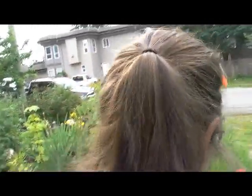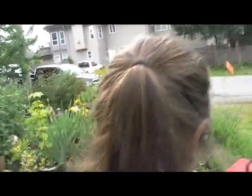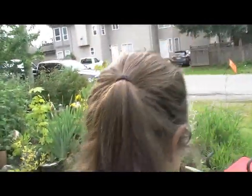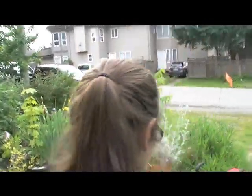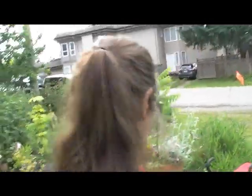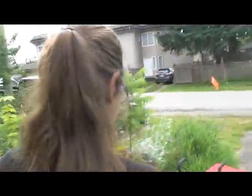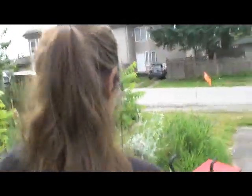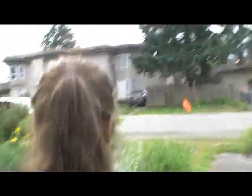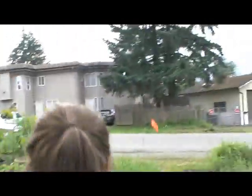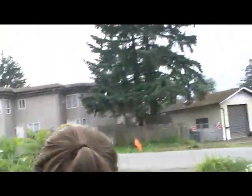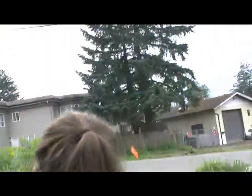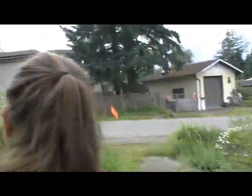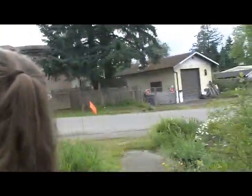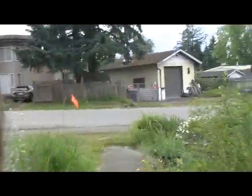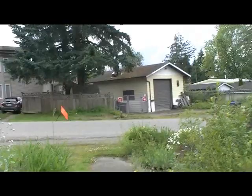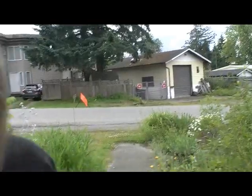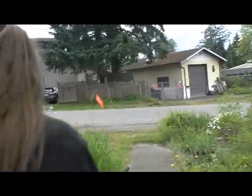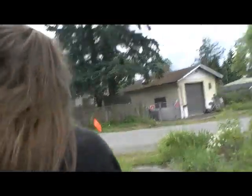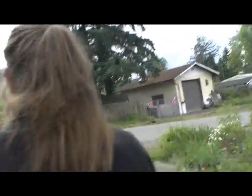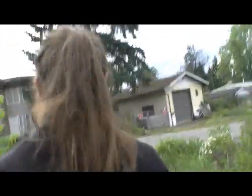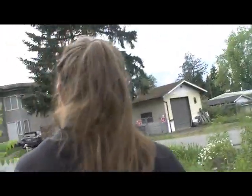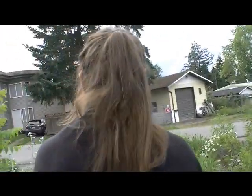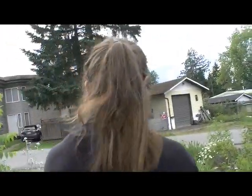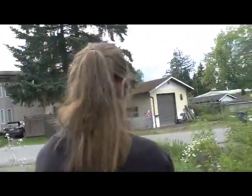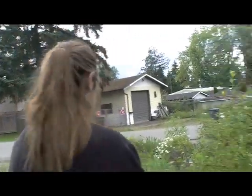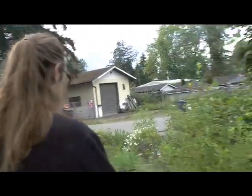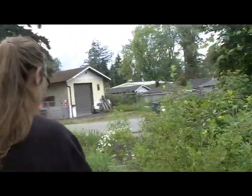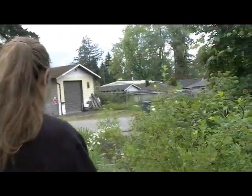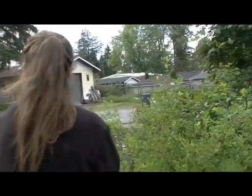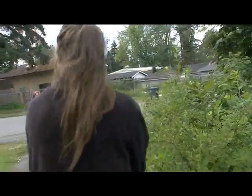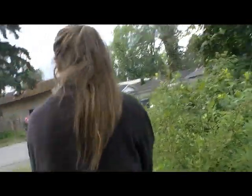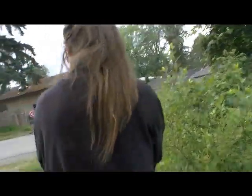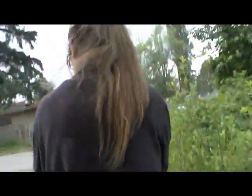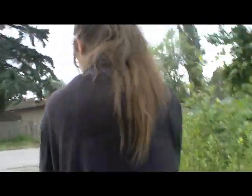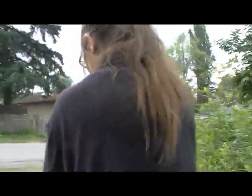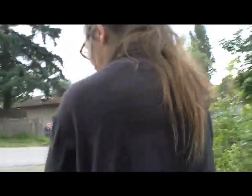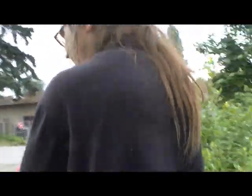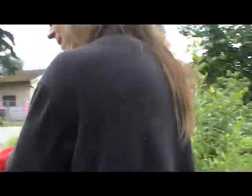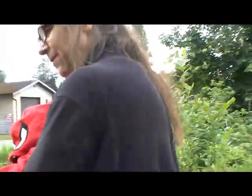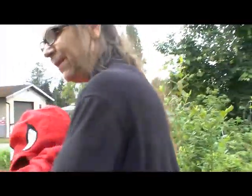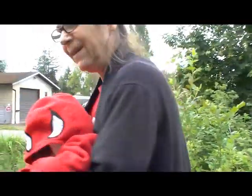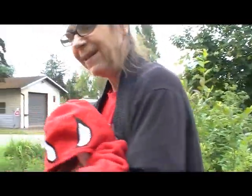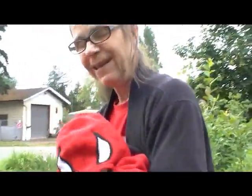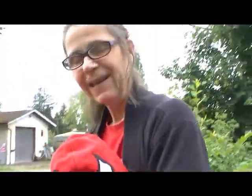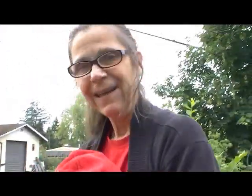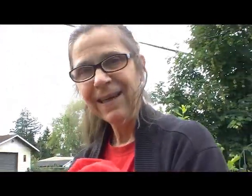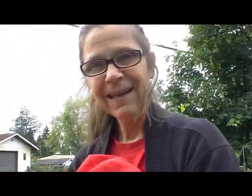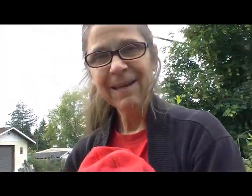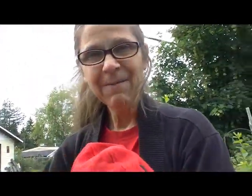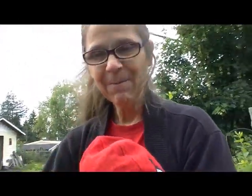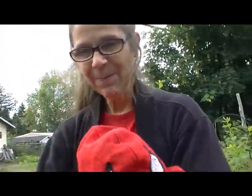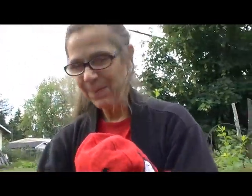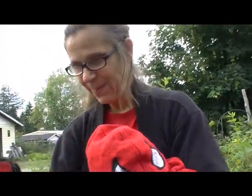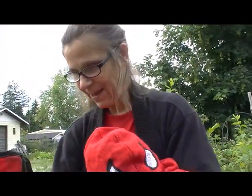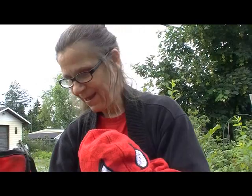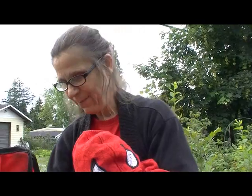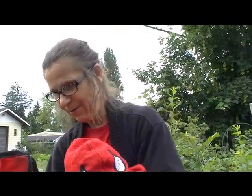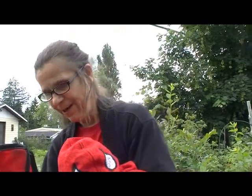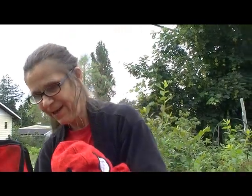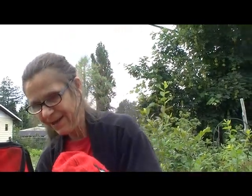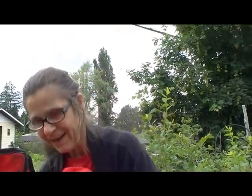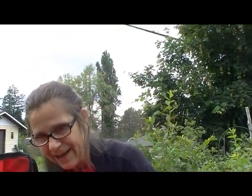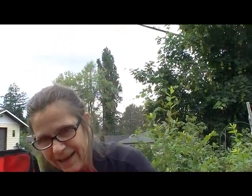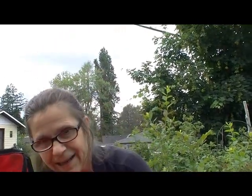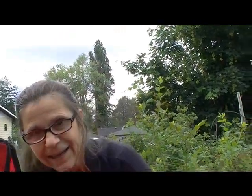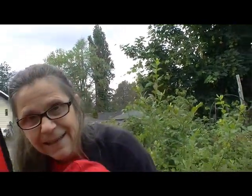Spider-Man. Spider-Man. Where are we going? What are we doing? Huh? What are we doing? Oh, we're going to go to the store. And